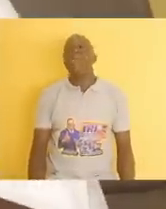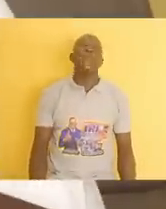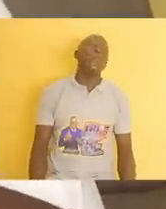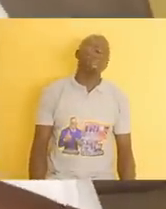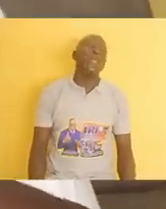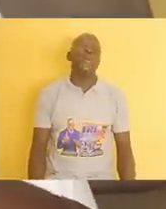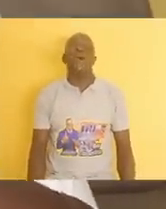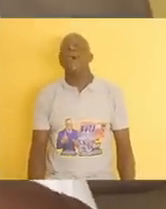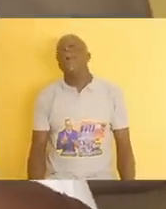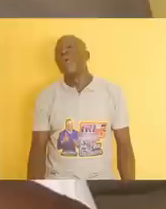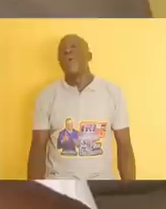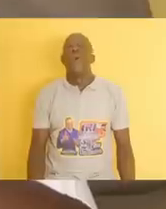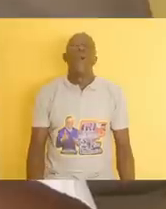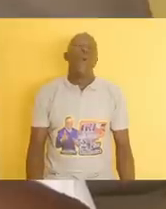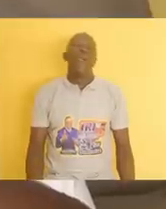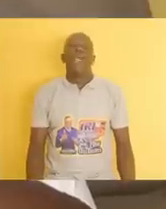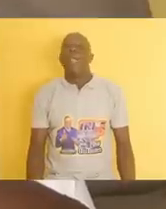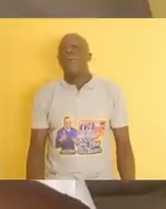let me Tibaku.